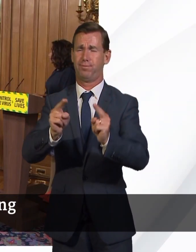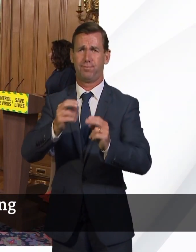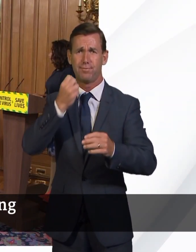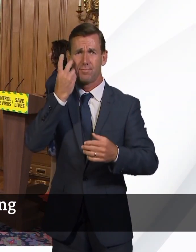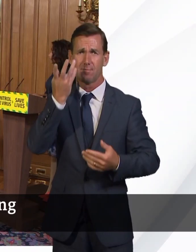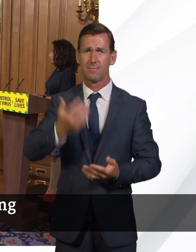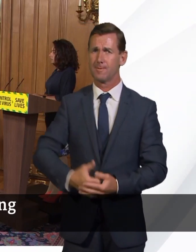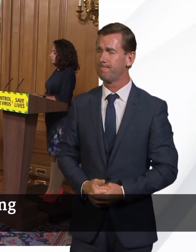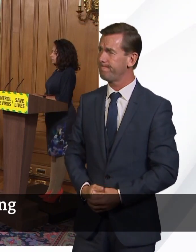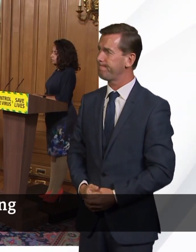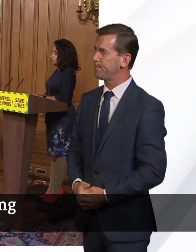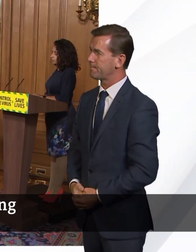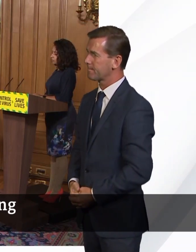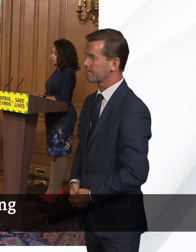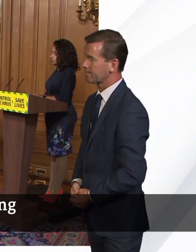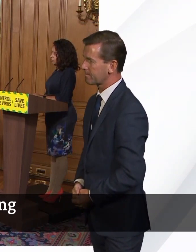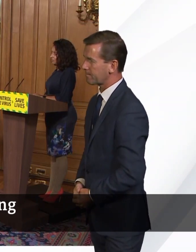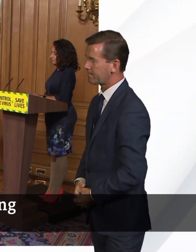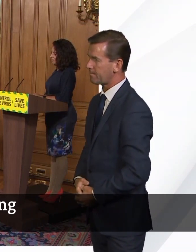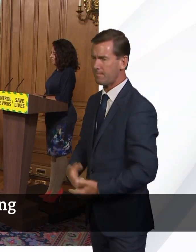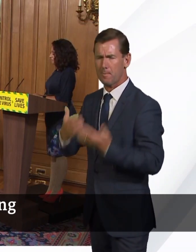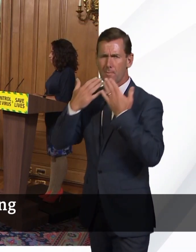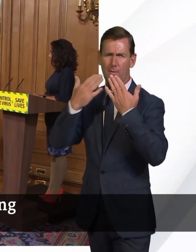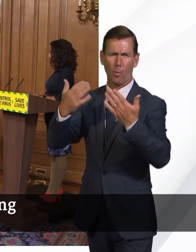Andy McCaskill from Reuters. Good.